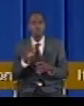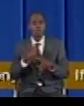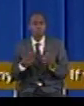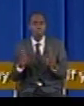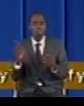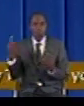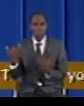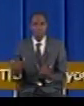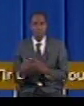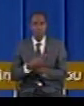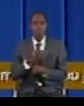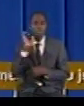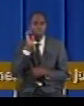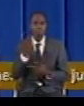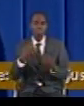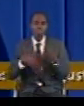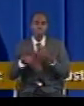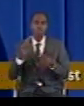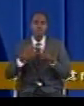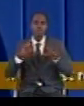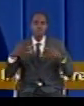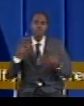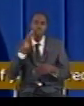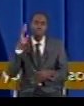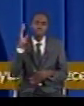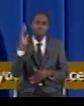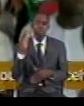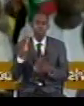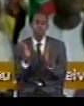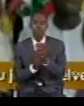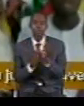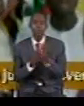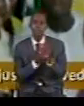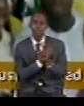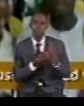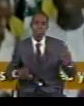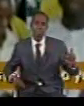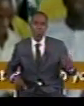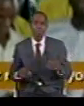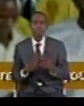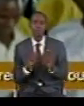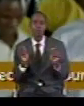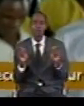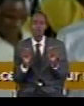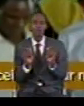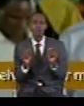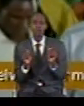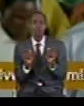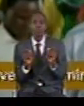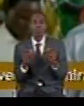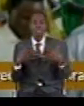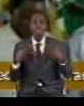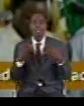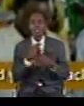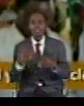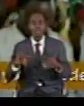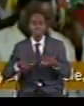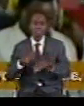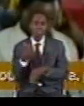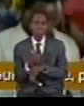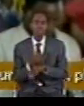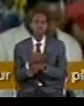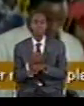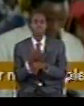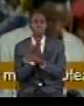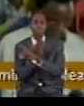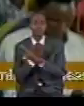I will come out and share my testimony. Praise the Lord! Healing confirmed, deliverance